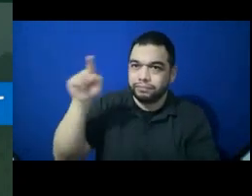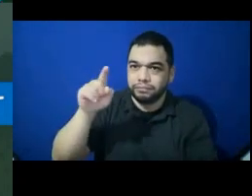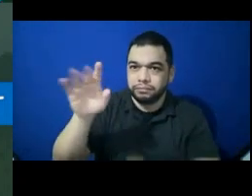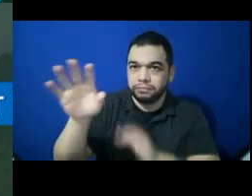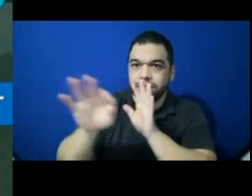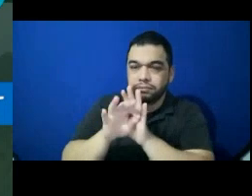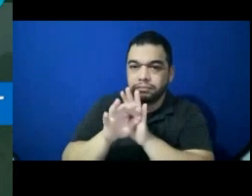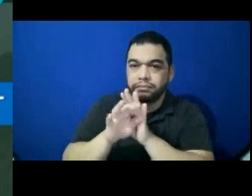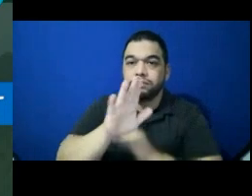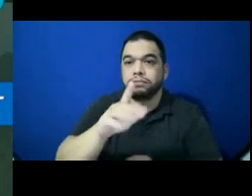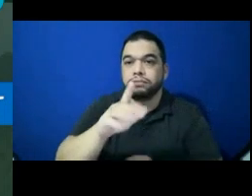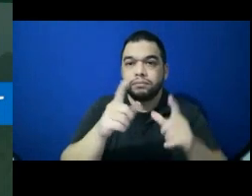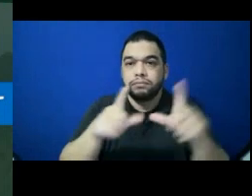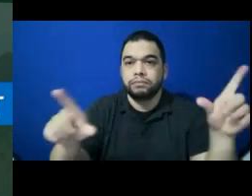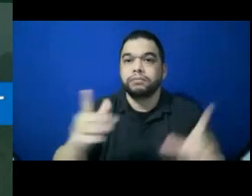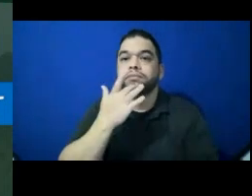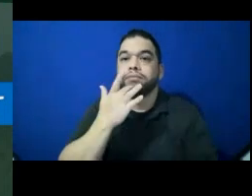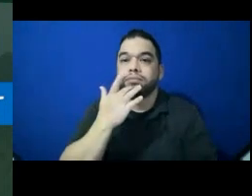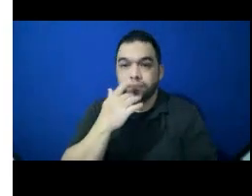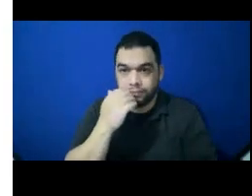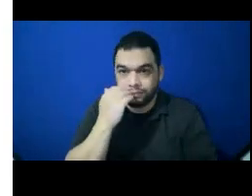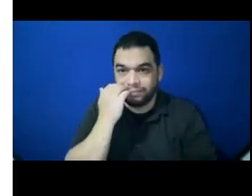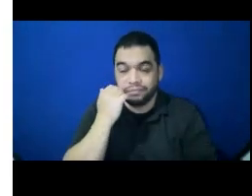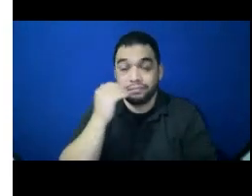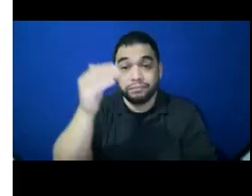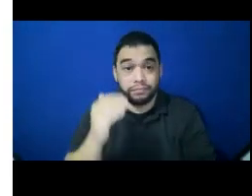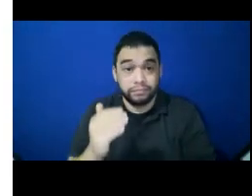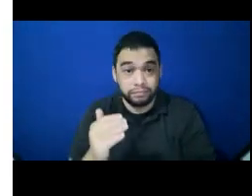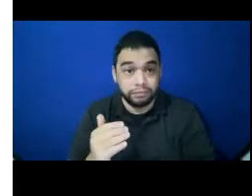choose as marked in the